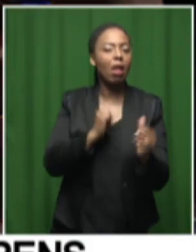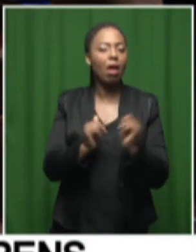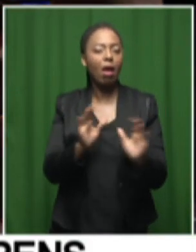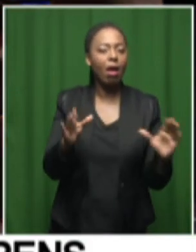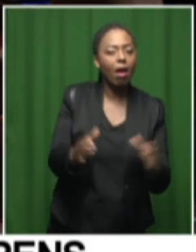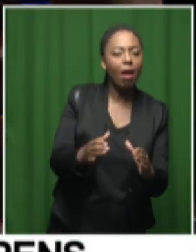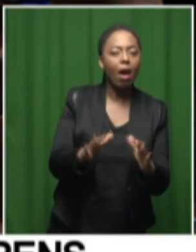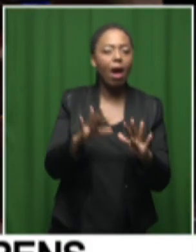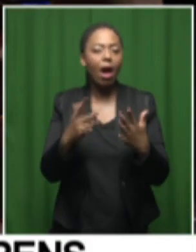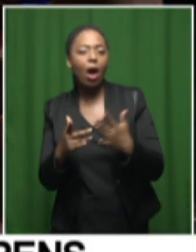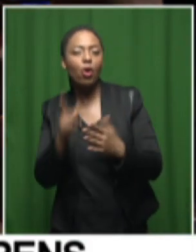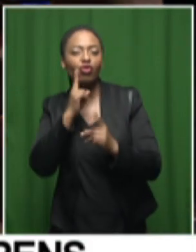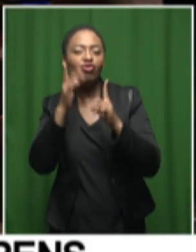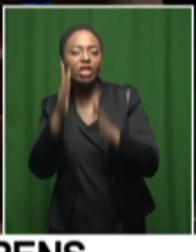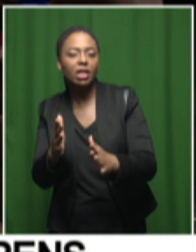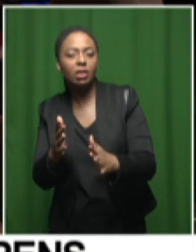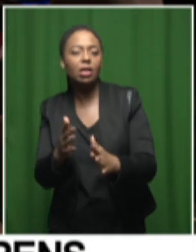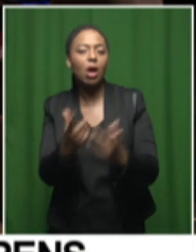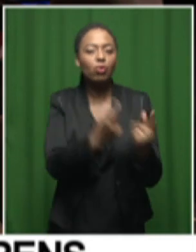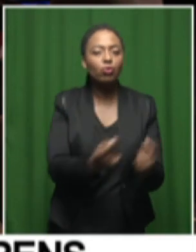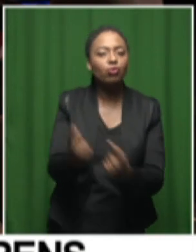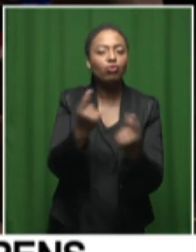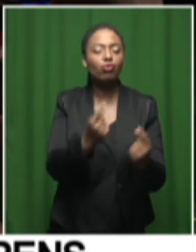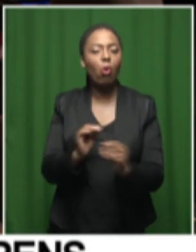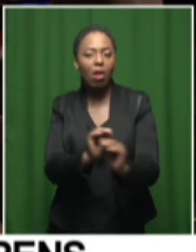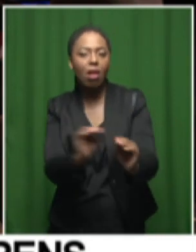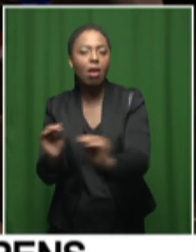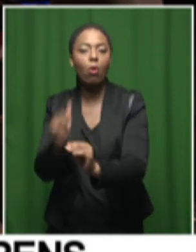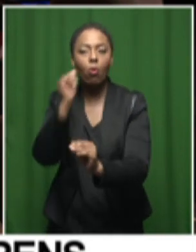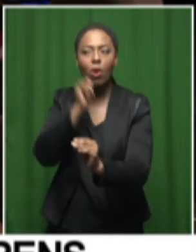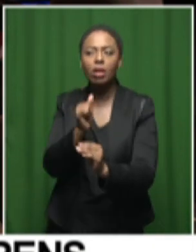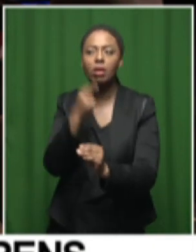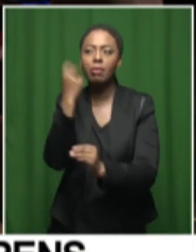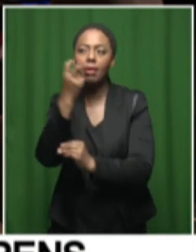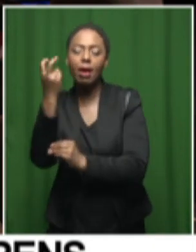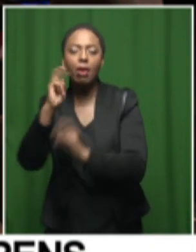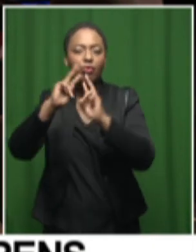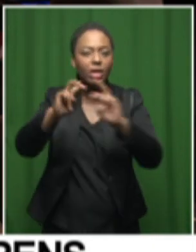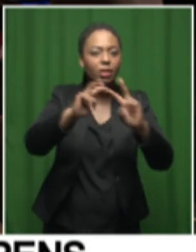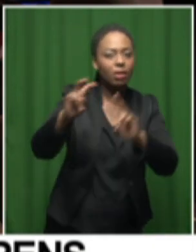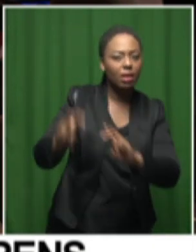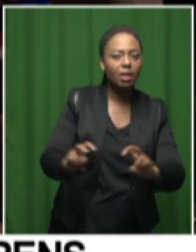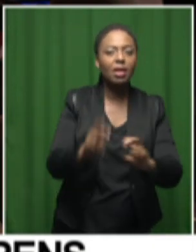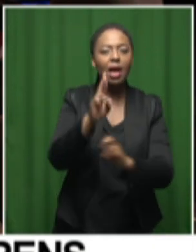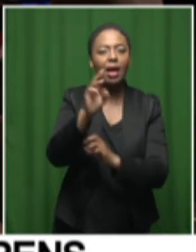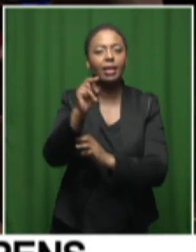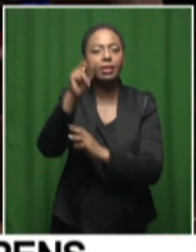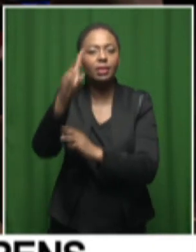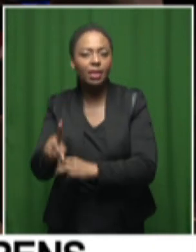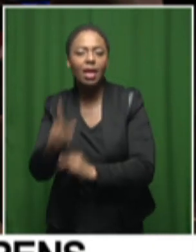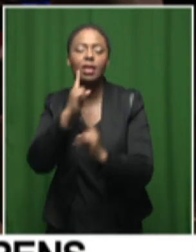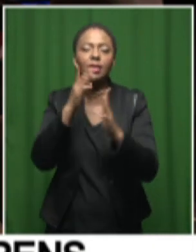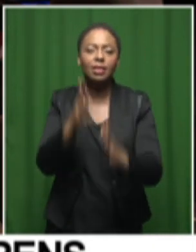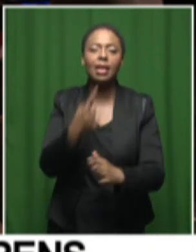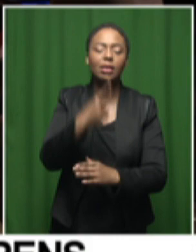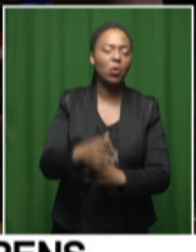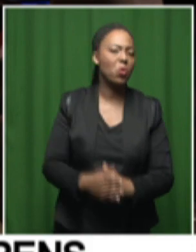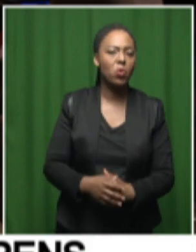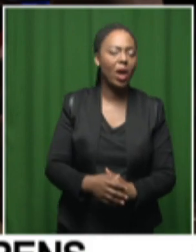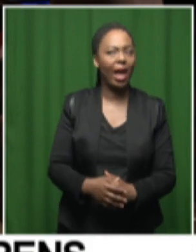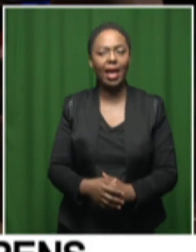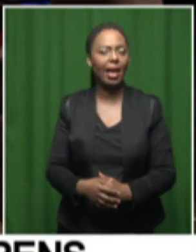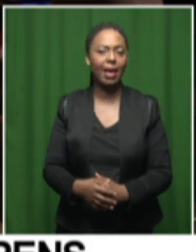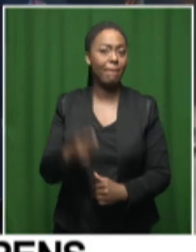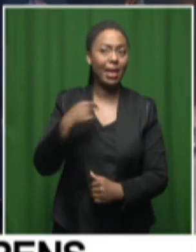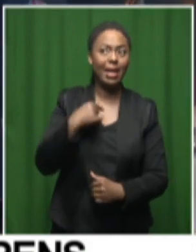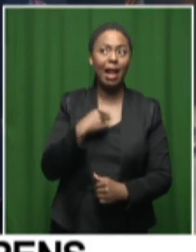it is that teachers are doing, because when we initially did our market research and our R&D, we found that teachers were saying, Yazi Nobulali